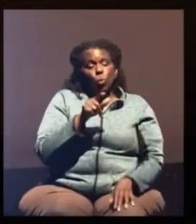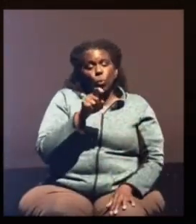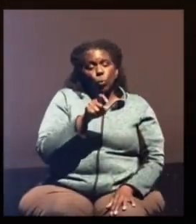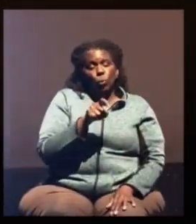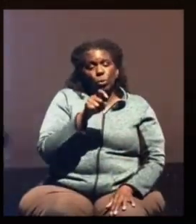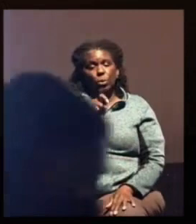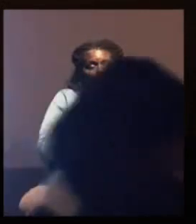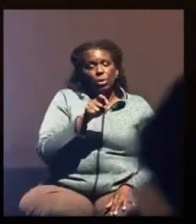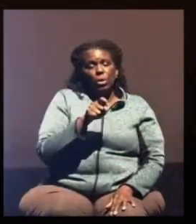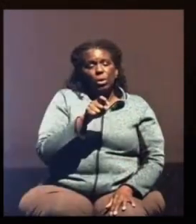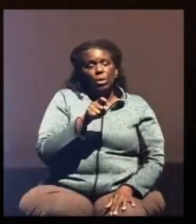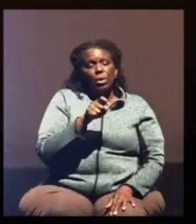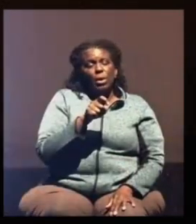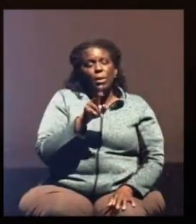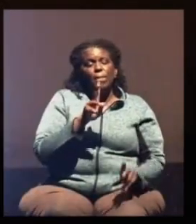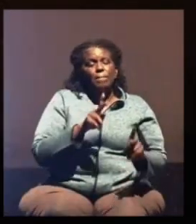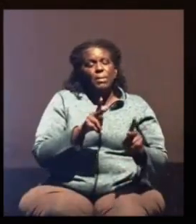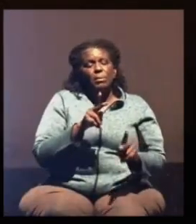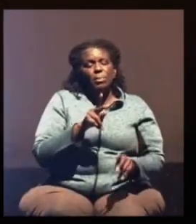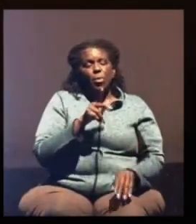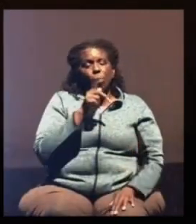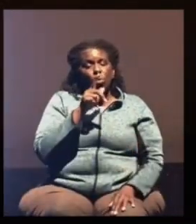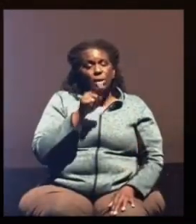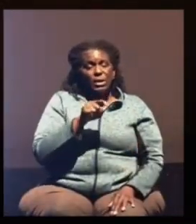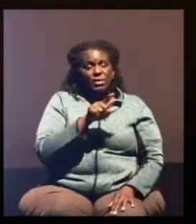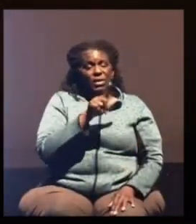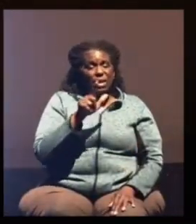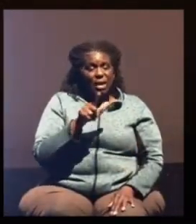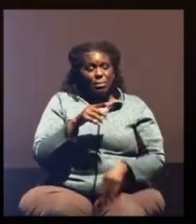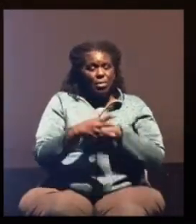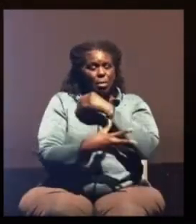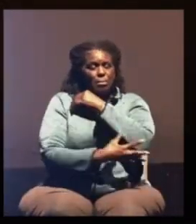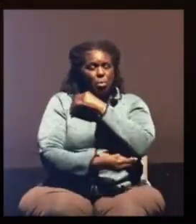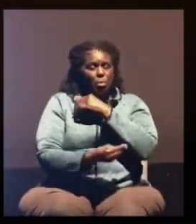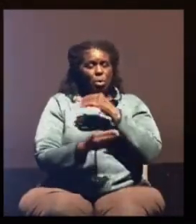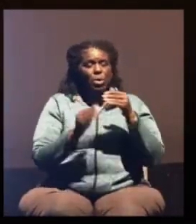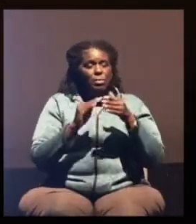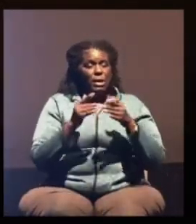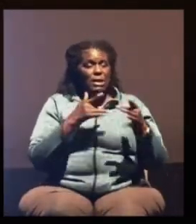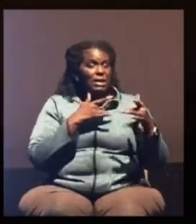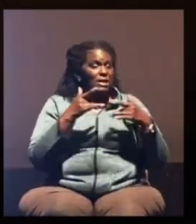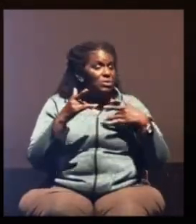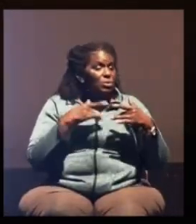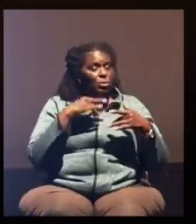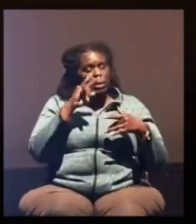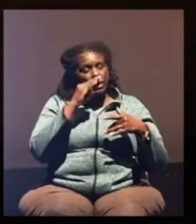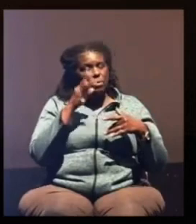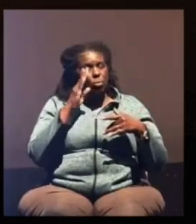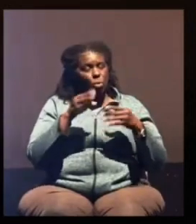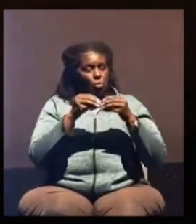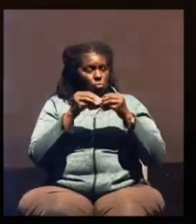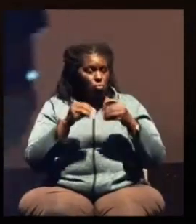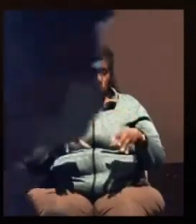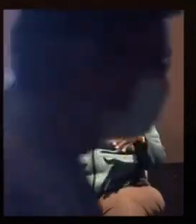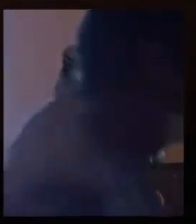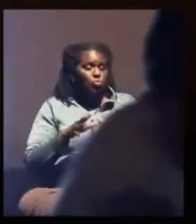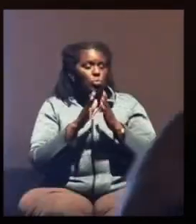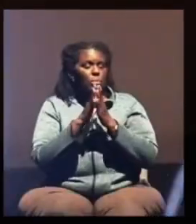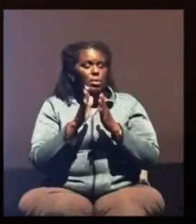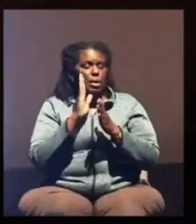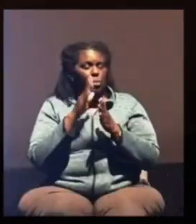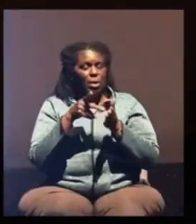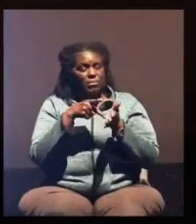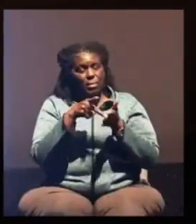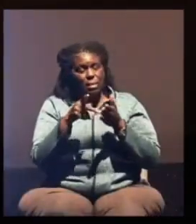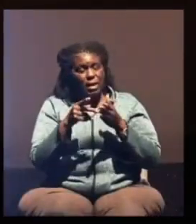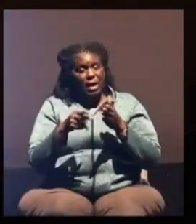or have to pay steep fines. For the adults, again, Redlands is a real example of this for their adult literacy